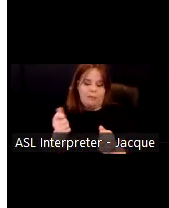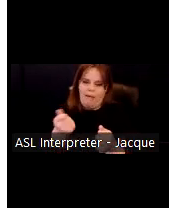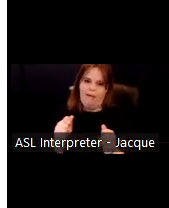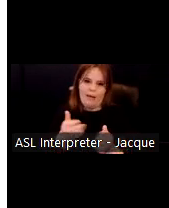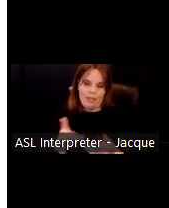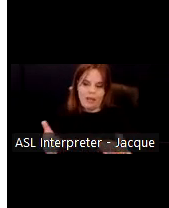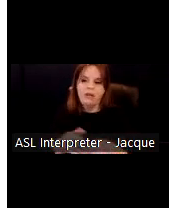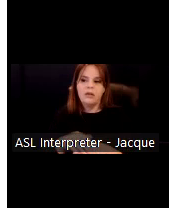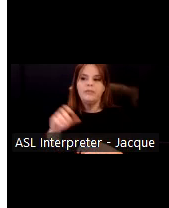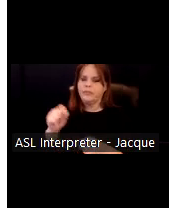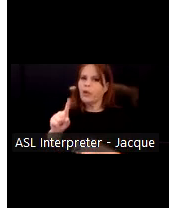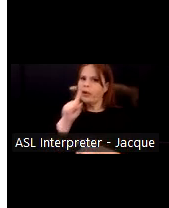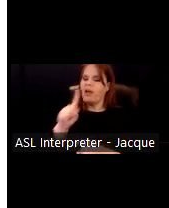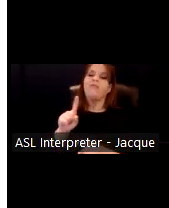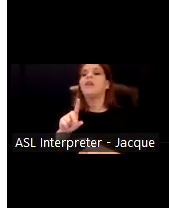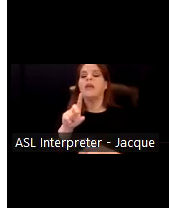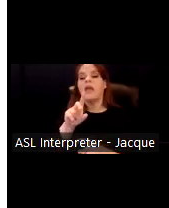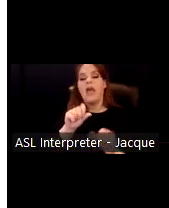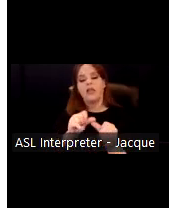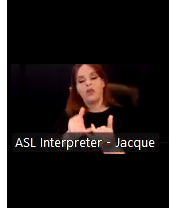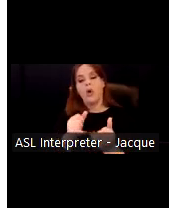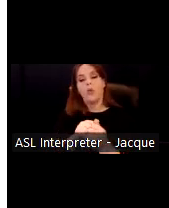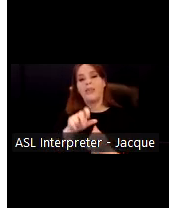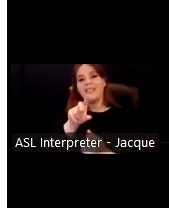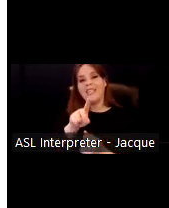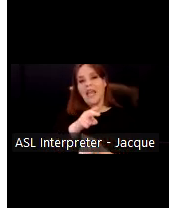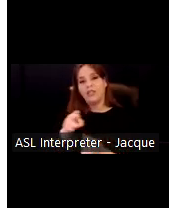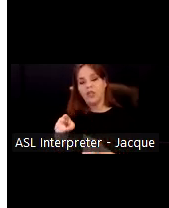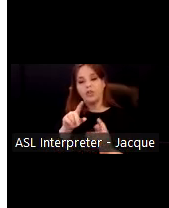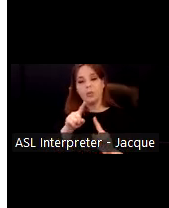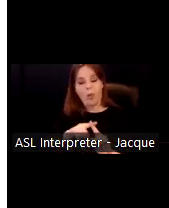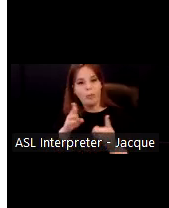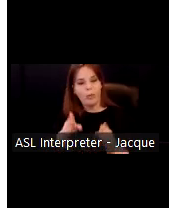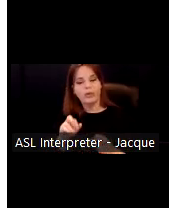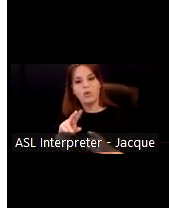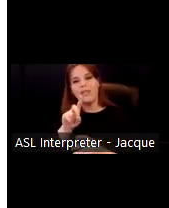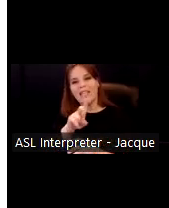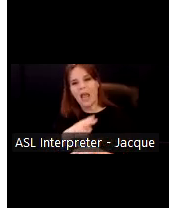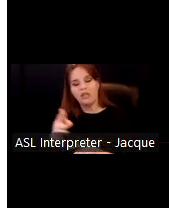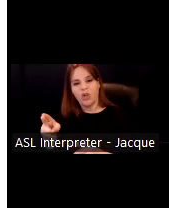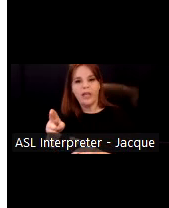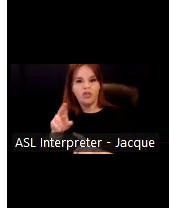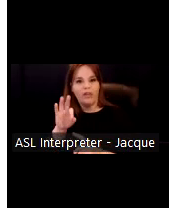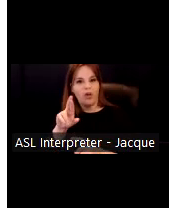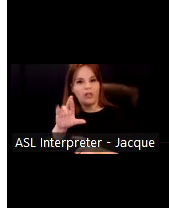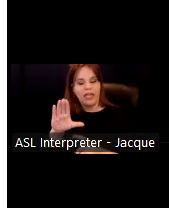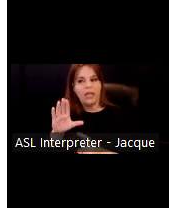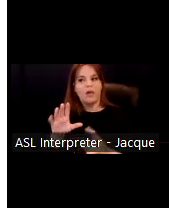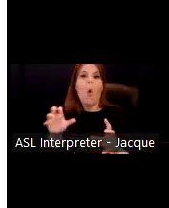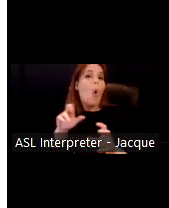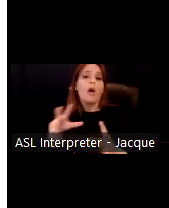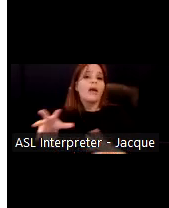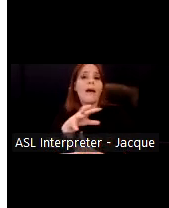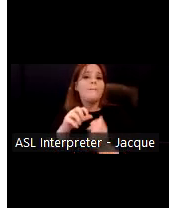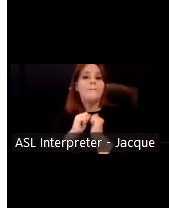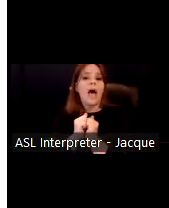going to be agencies that have DHH point persons and DHH FRCs either combined or one, but I think it would be helpful at